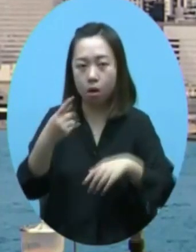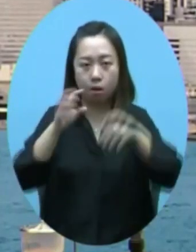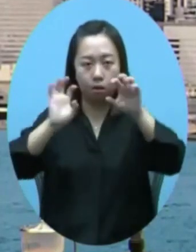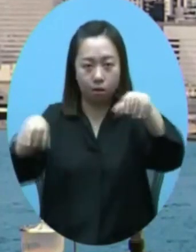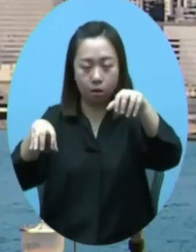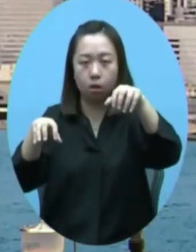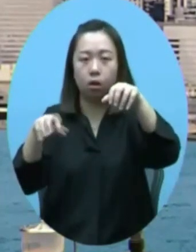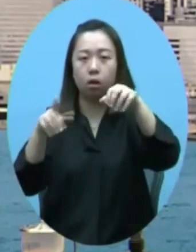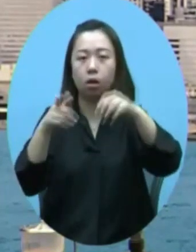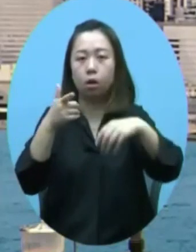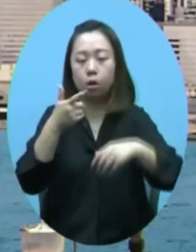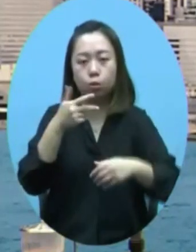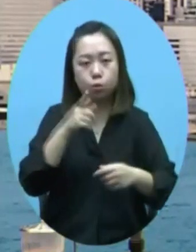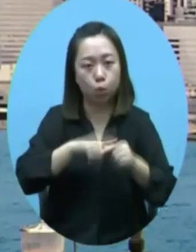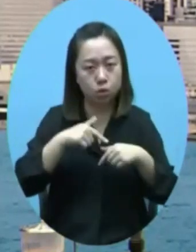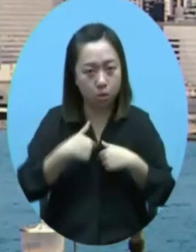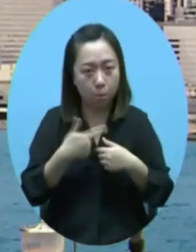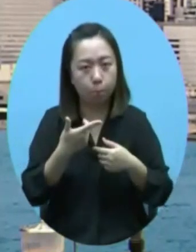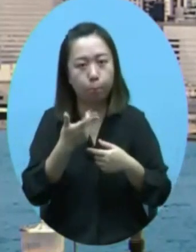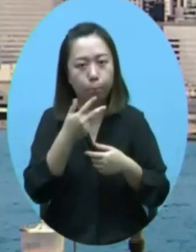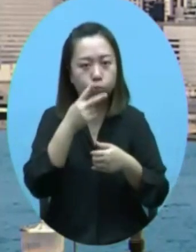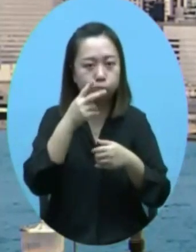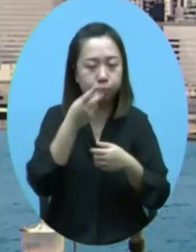staff also